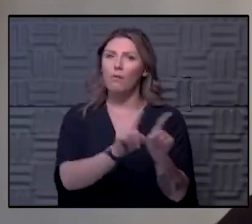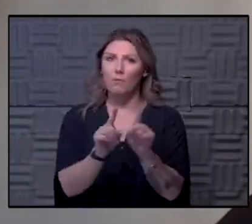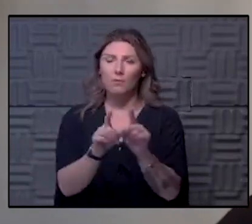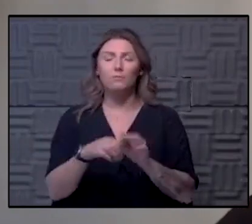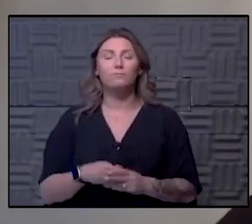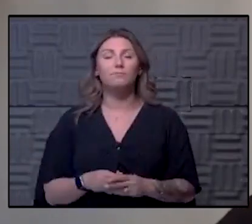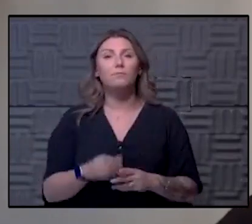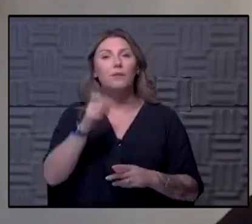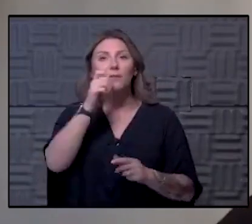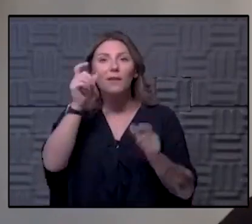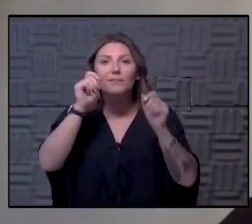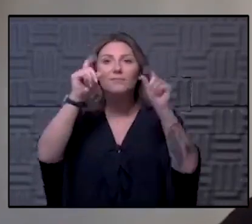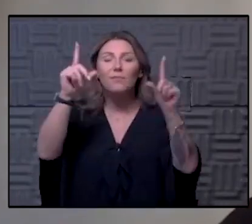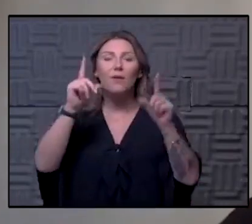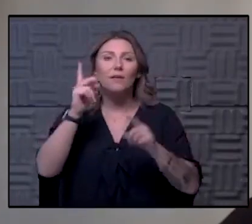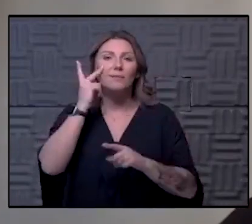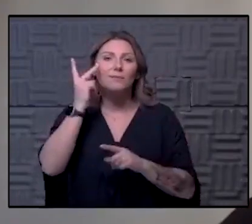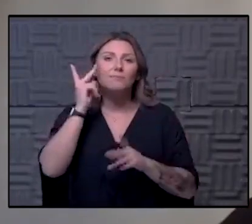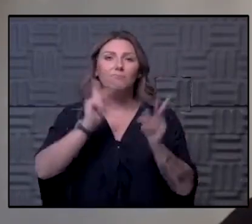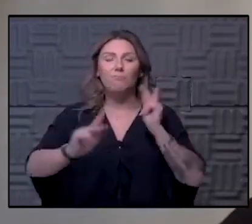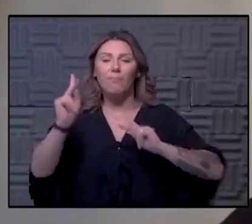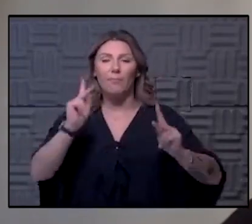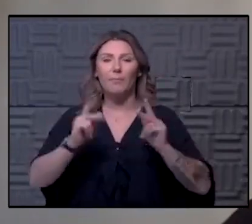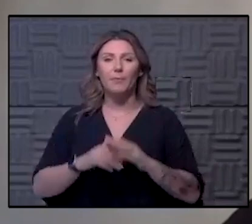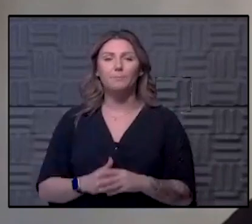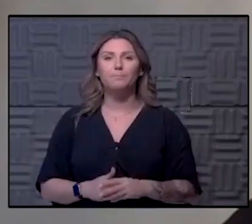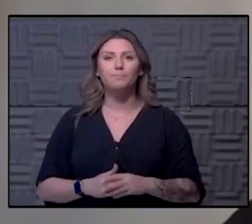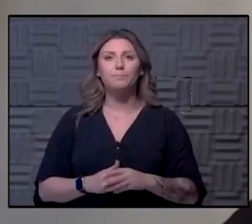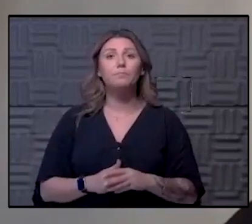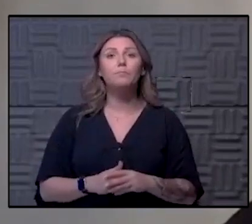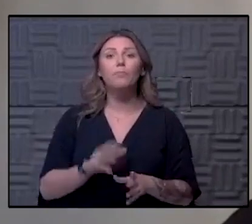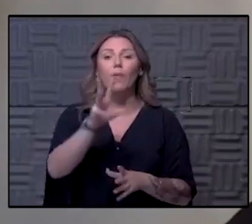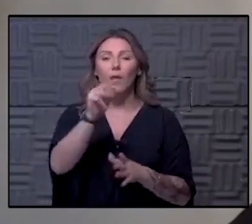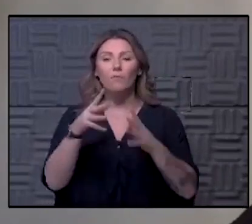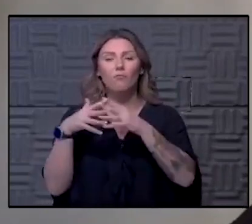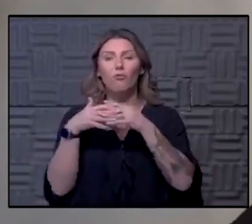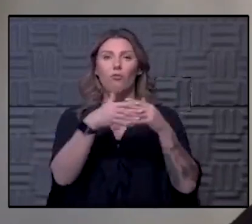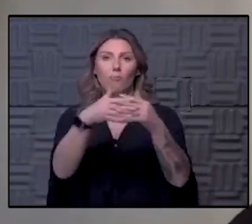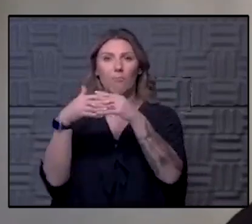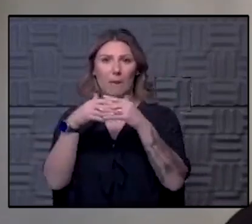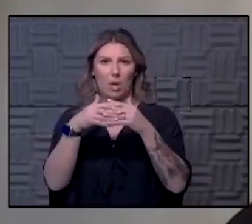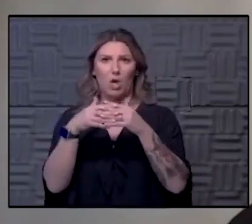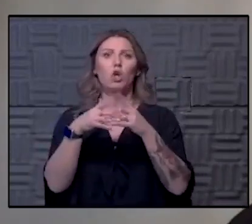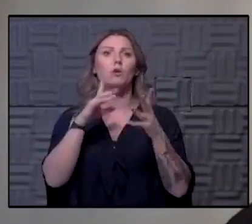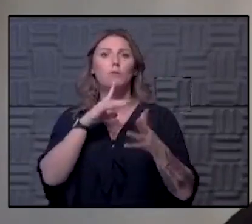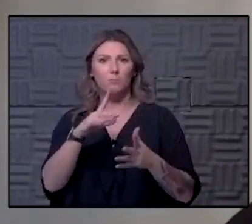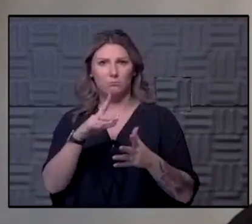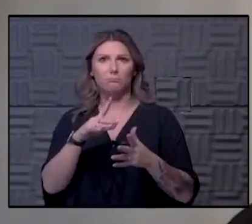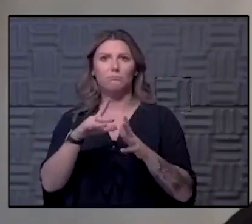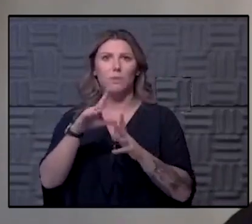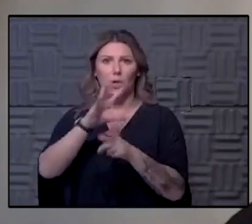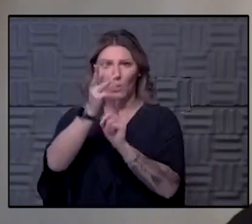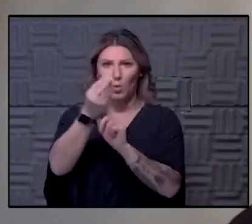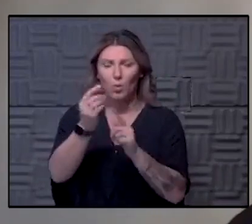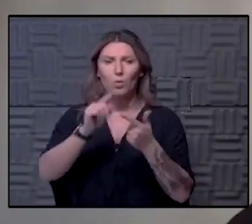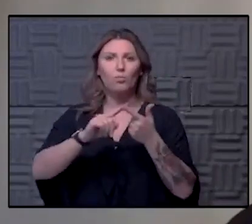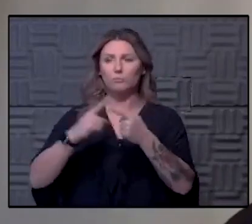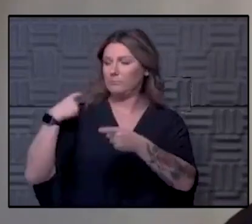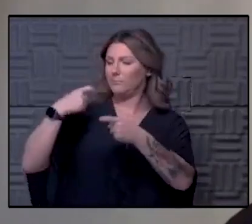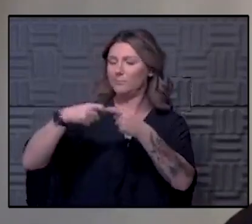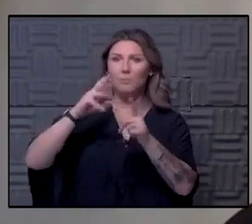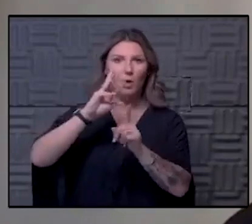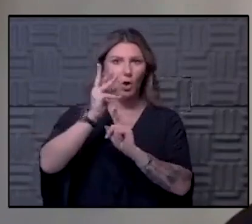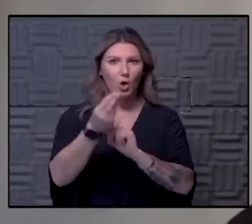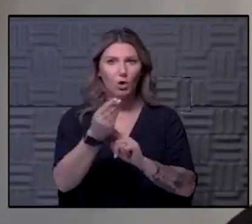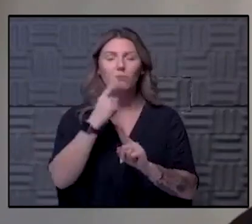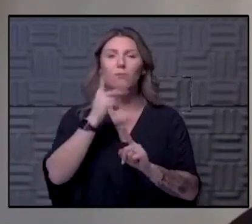surprisingly, we did see folks that were of African American descent, as well as Hispanics, that were reporting higher rates of